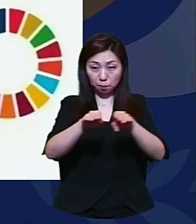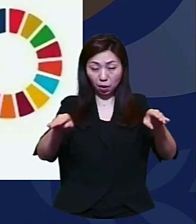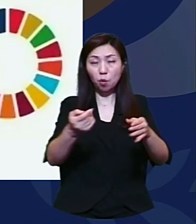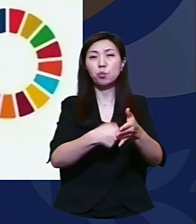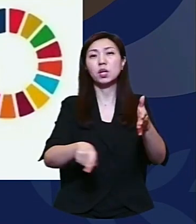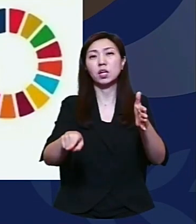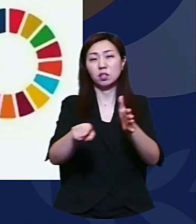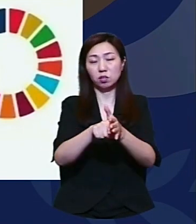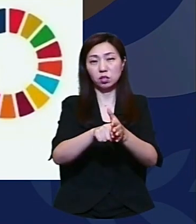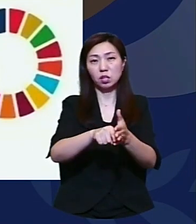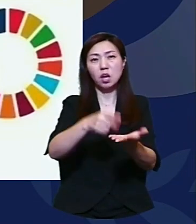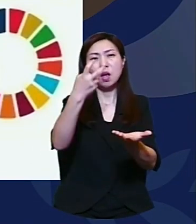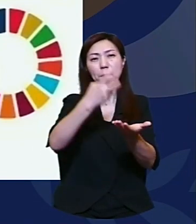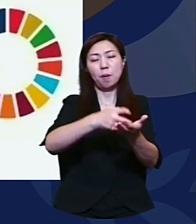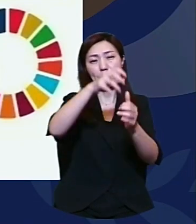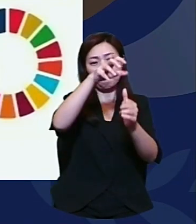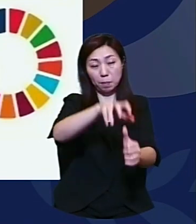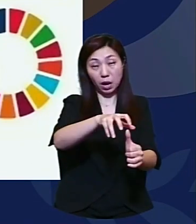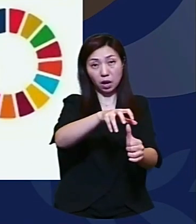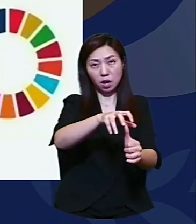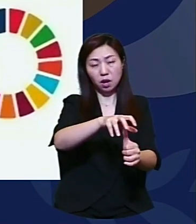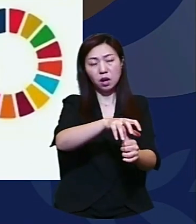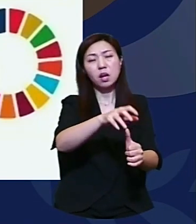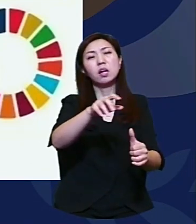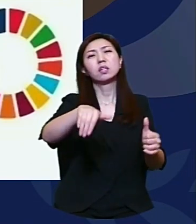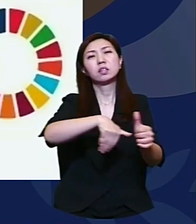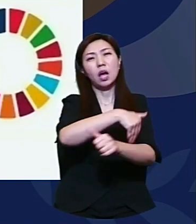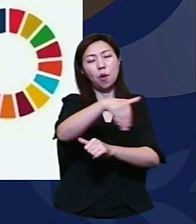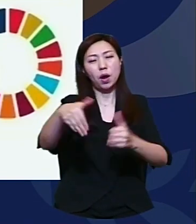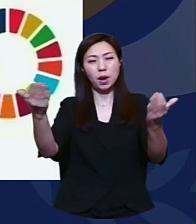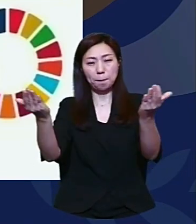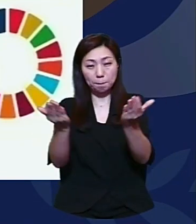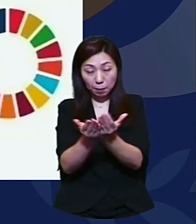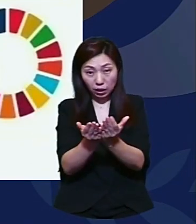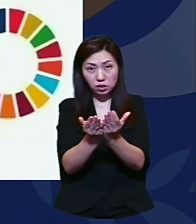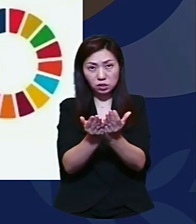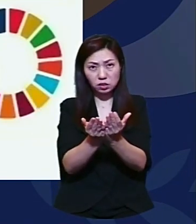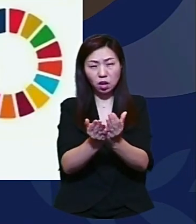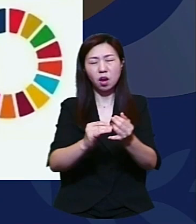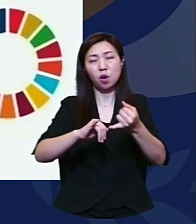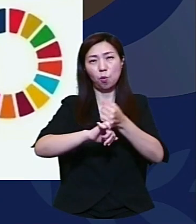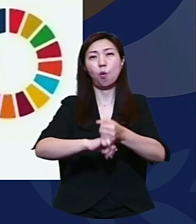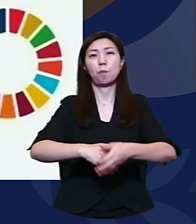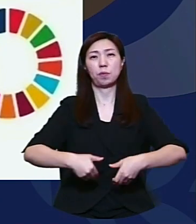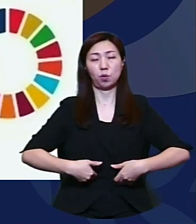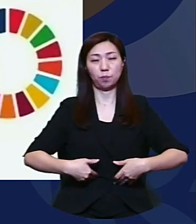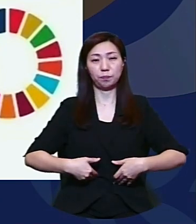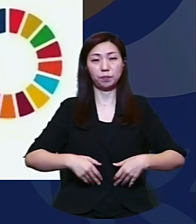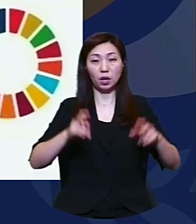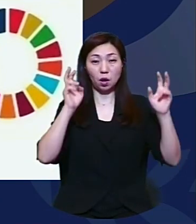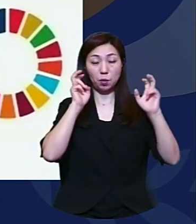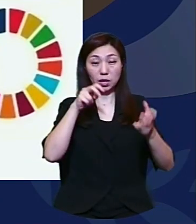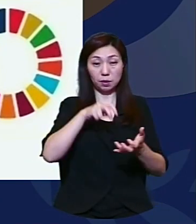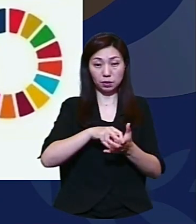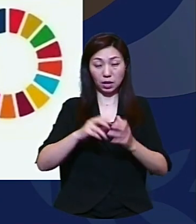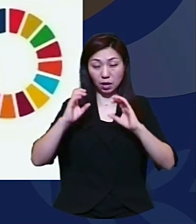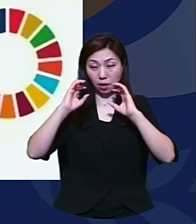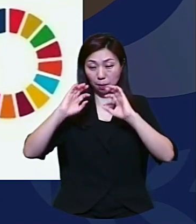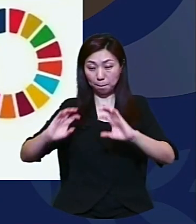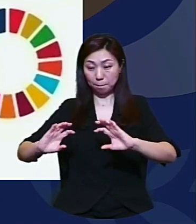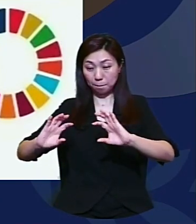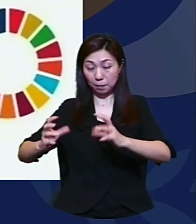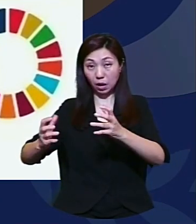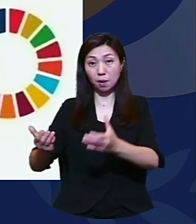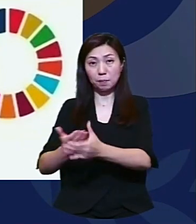is treated equally. And I would say also, as important is the adoption of technology neutral policies to